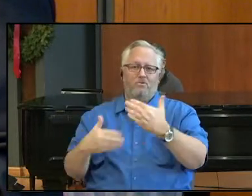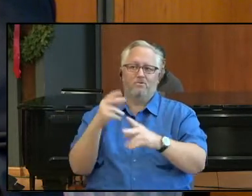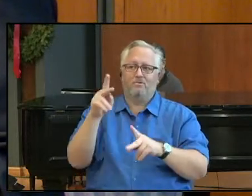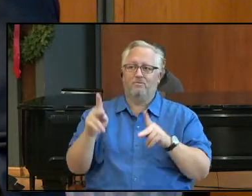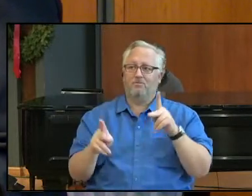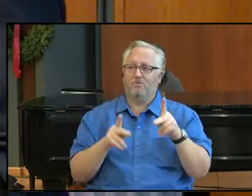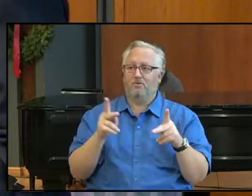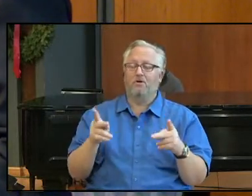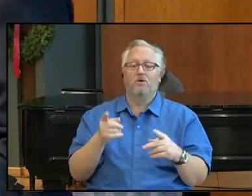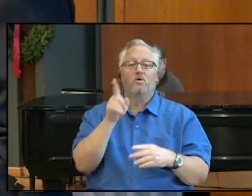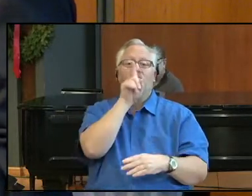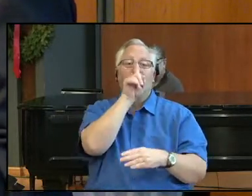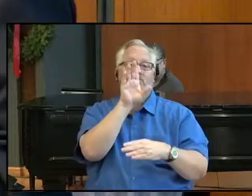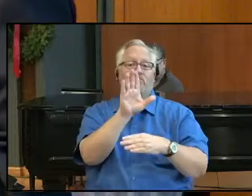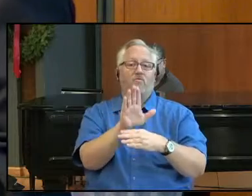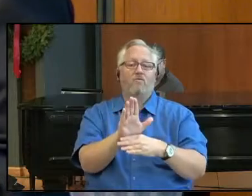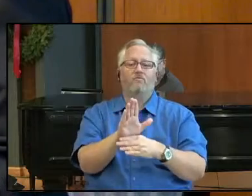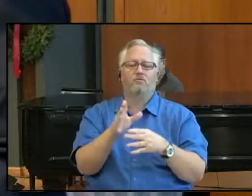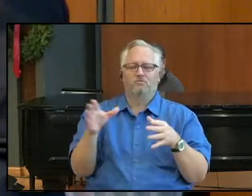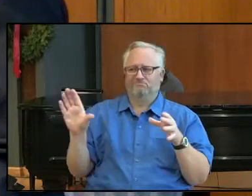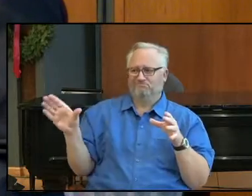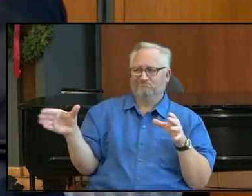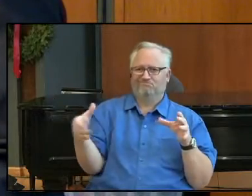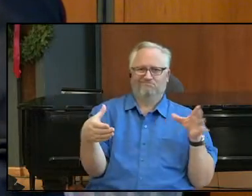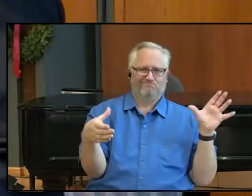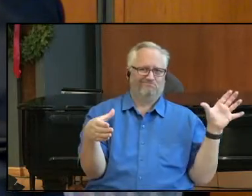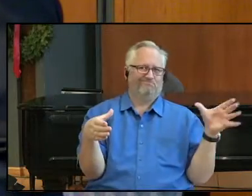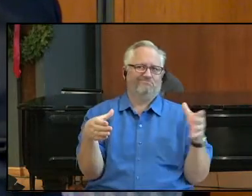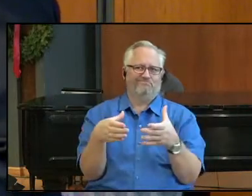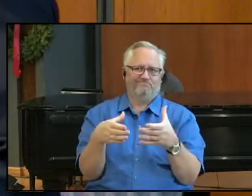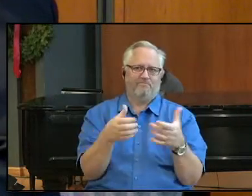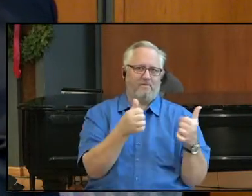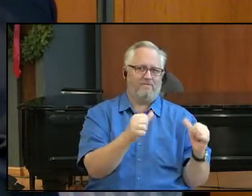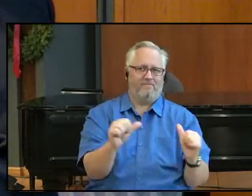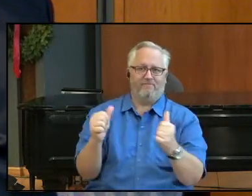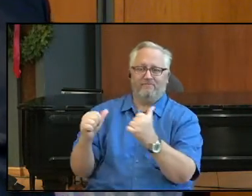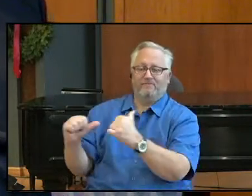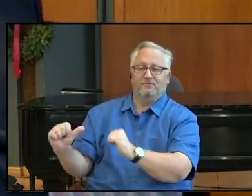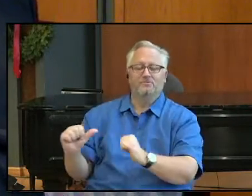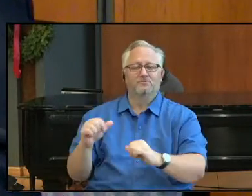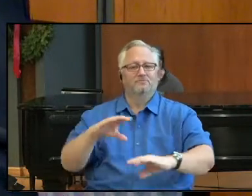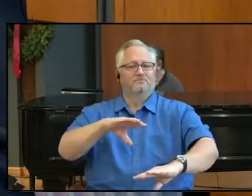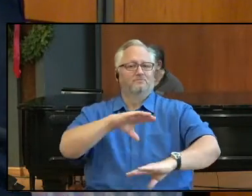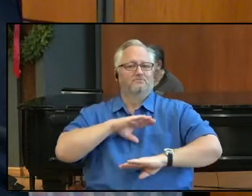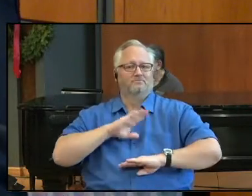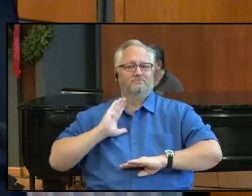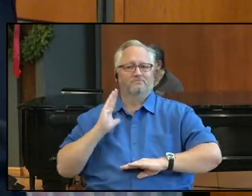have resolved to combine our efforts to accomplish these aims.